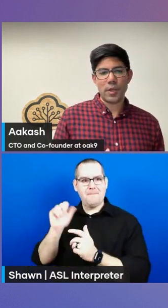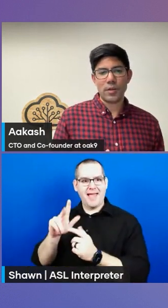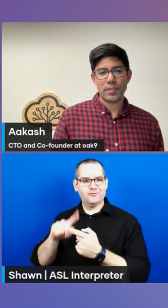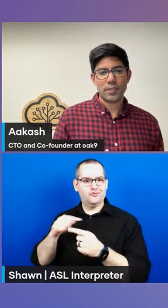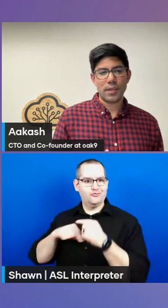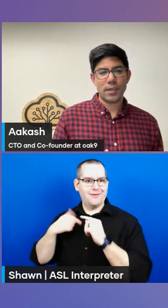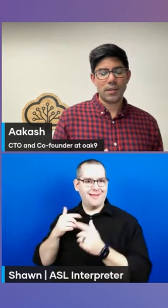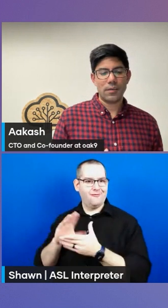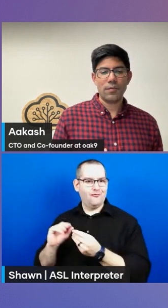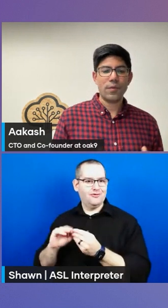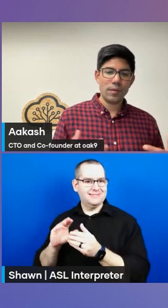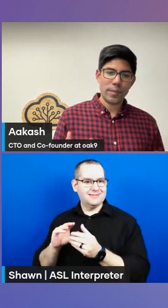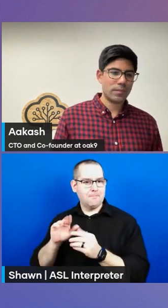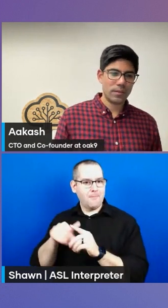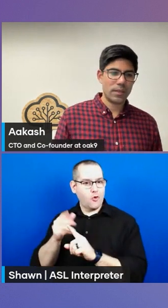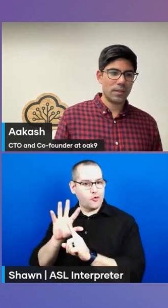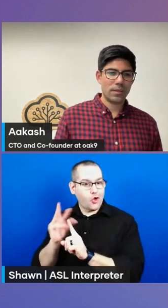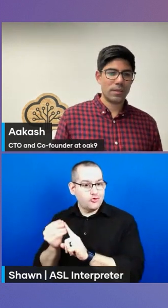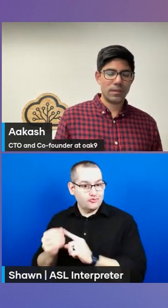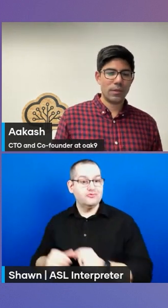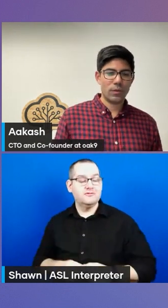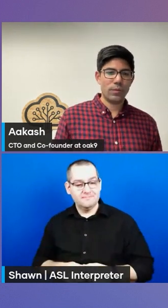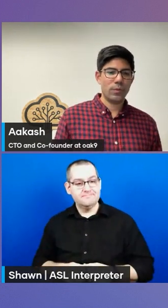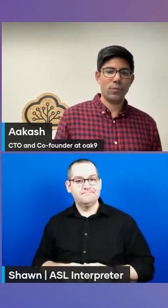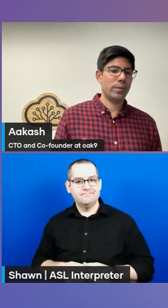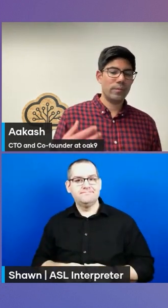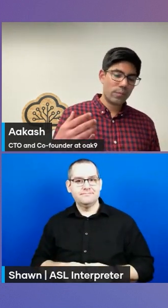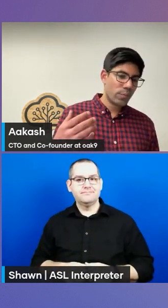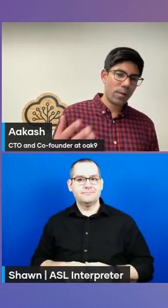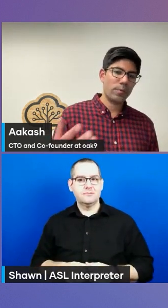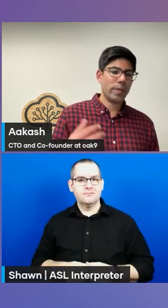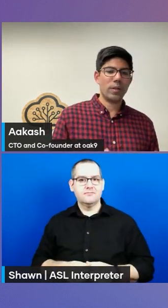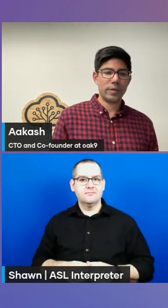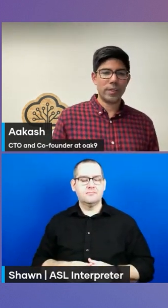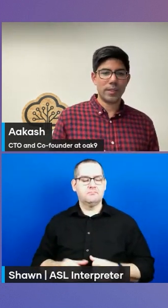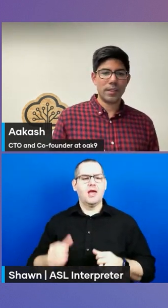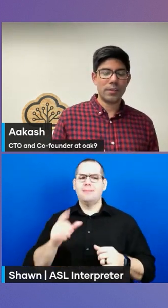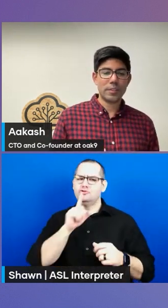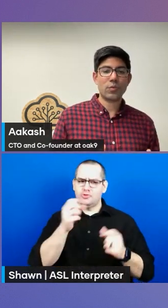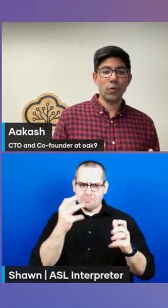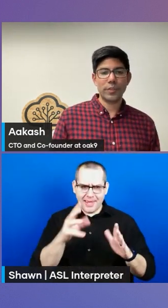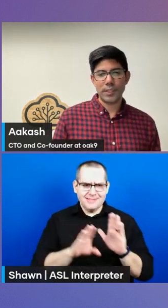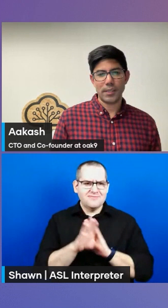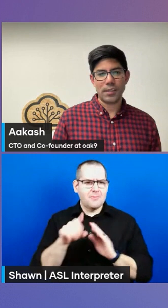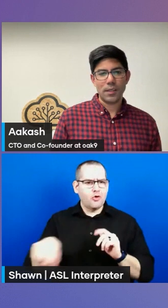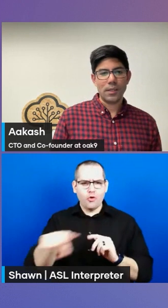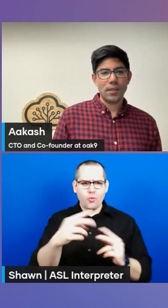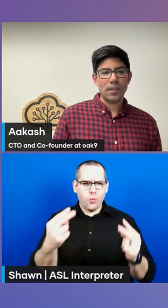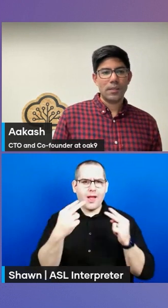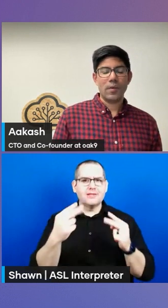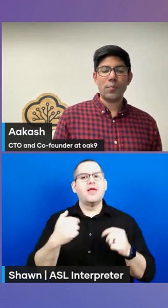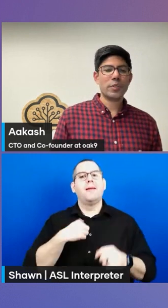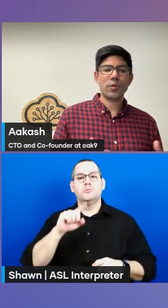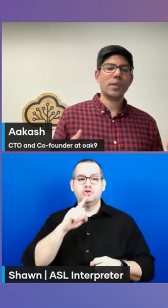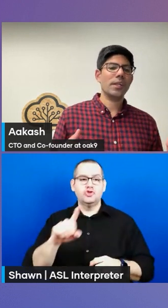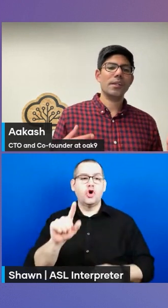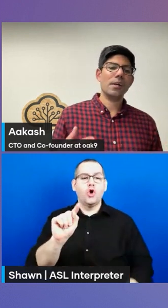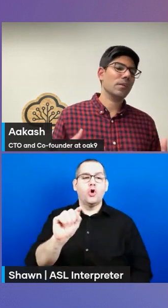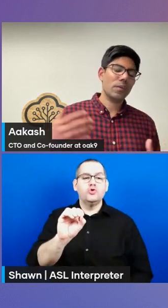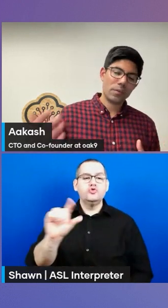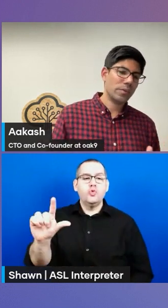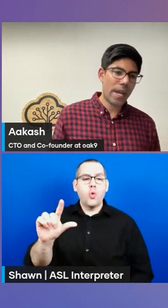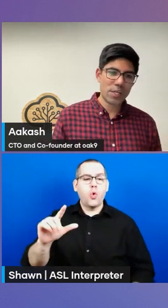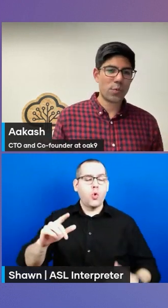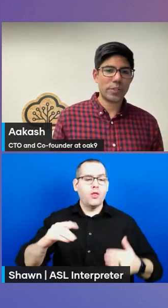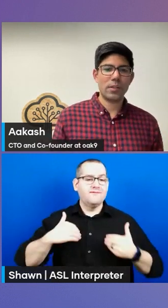developers in the audience today, and fundamentally, you would probably all agree that there is tool fatigue. Developers don't need